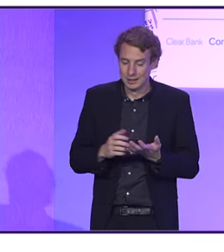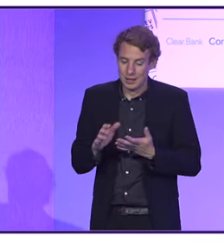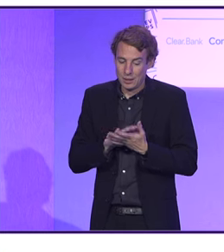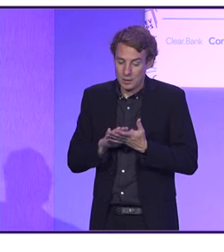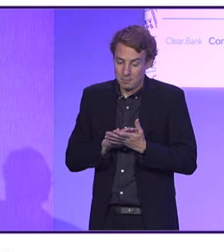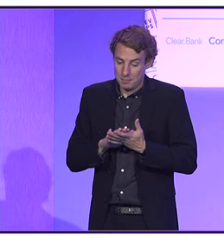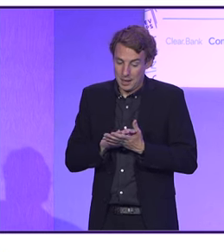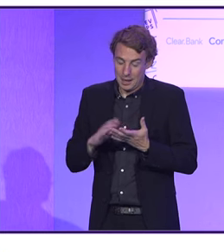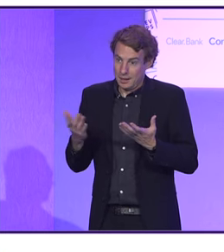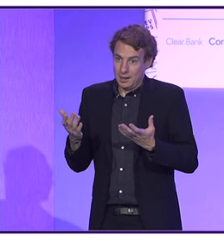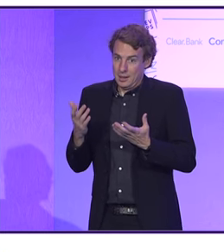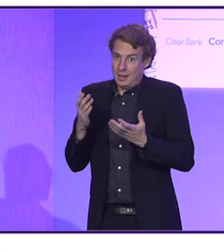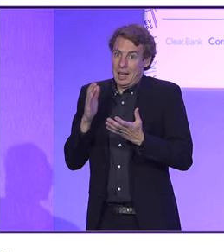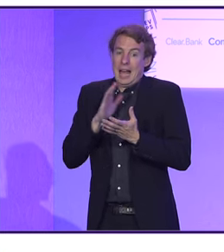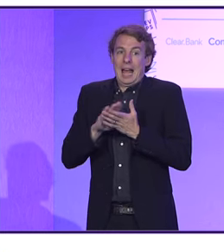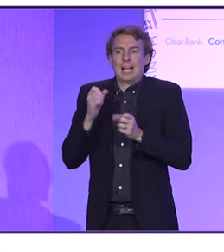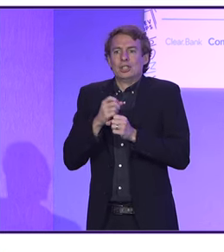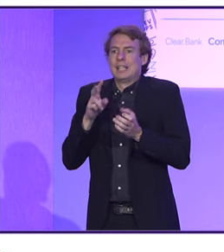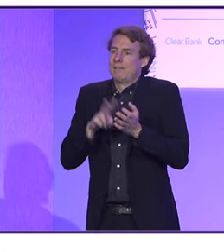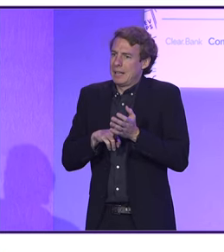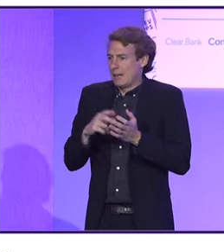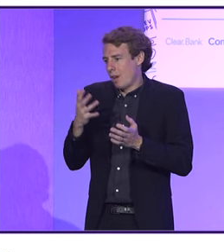a huge spike of HTTP 500s.